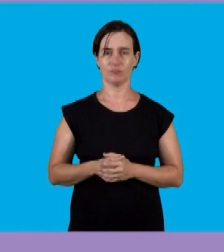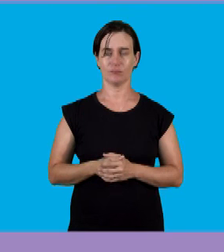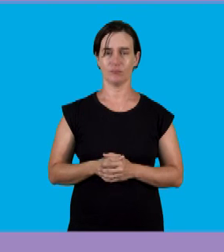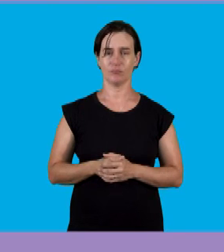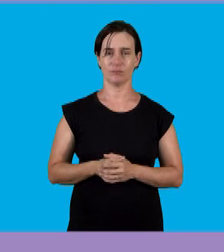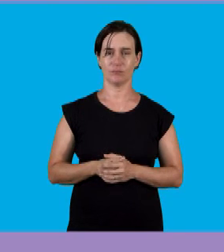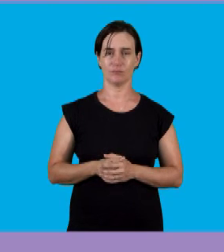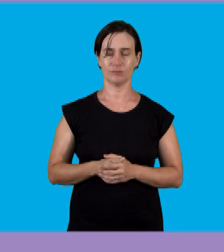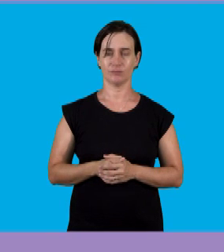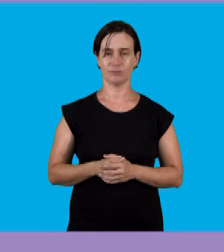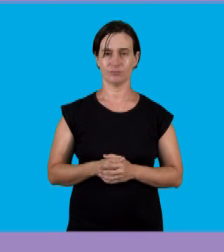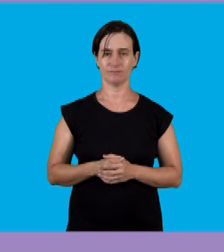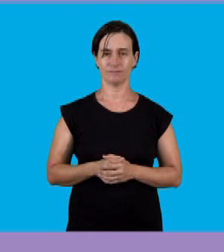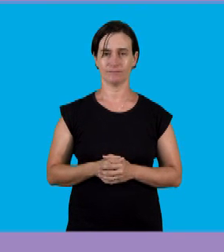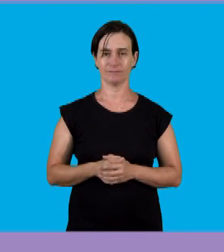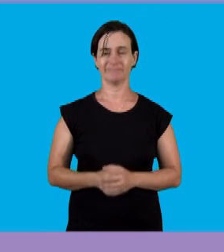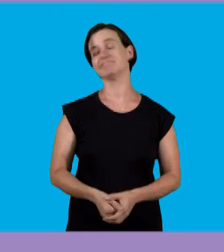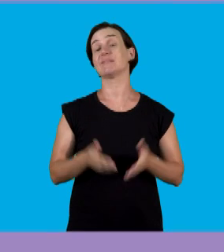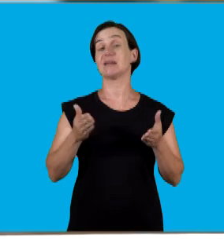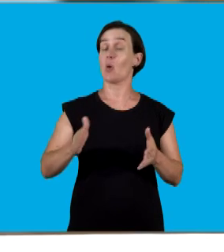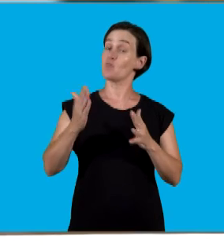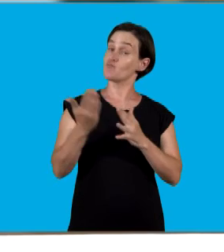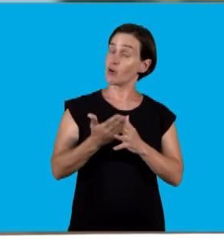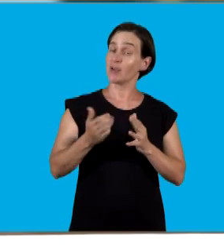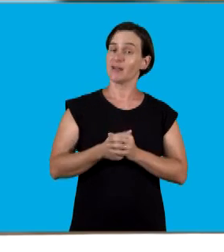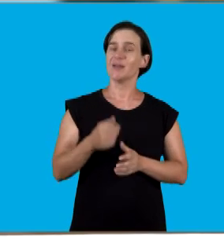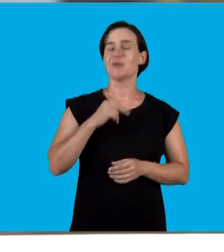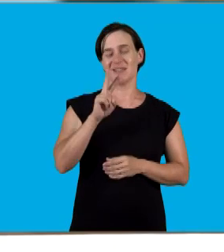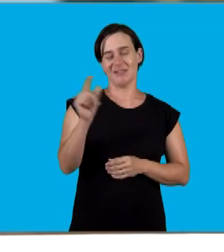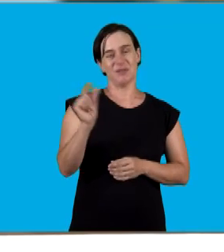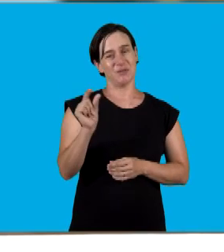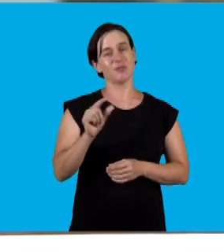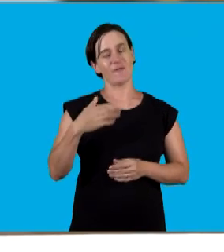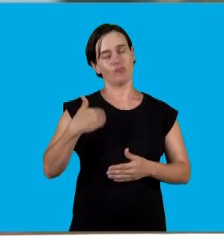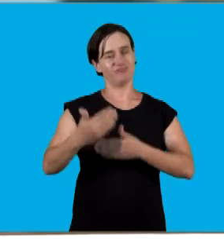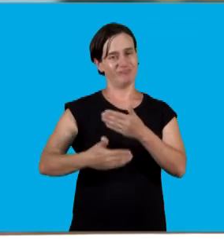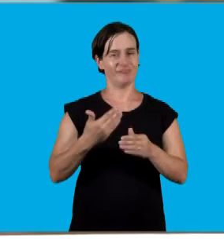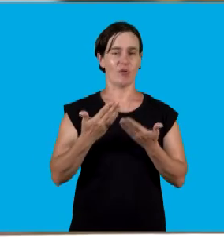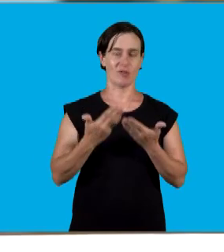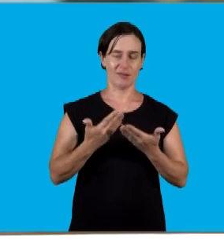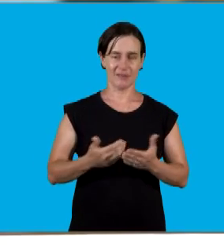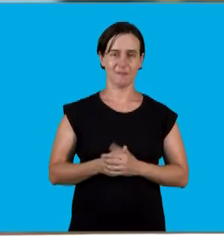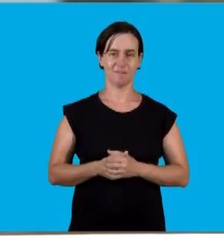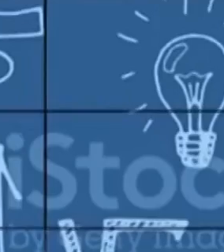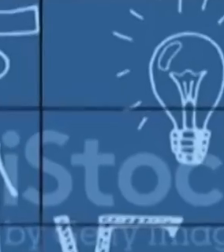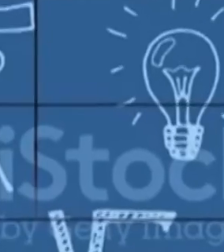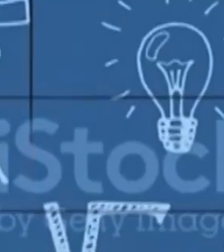a 9x exponent 4. Let's go to an ad break and then we'll see you just now.